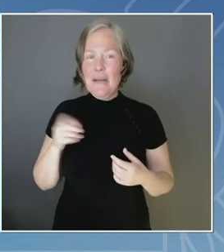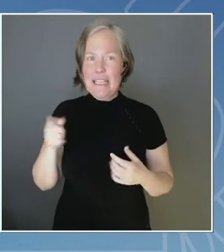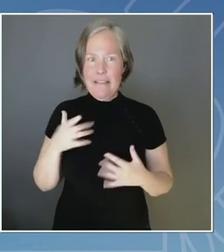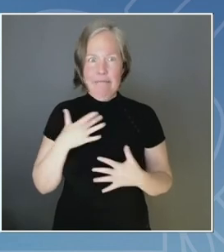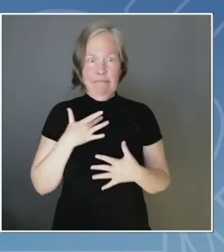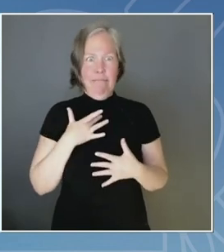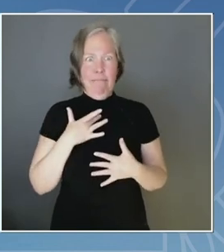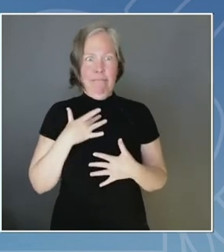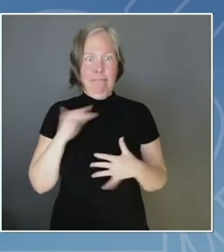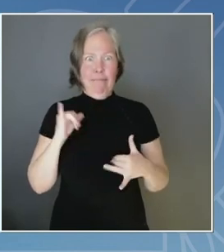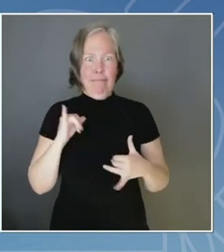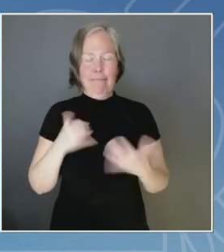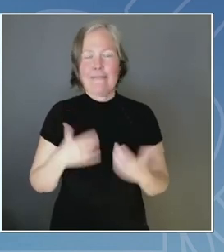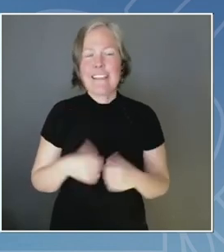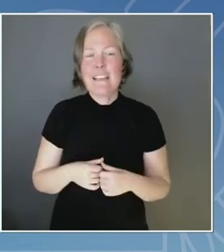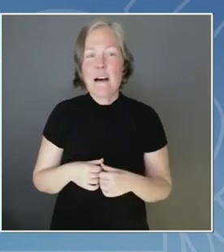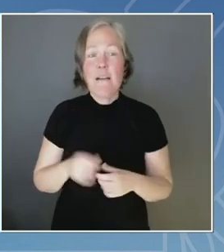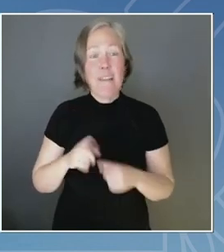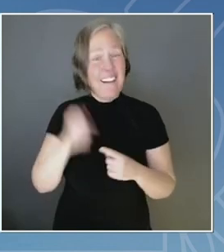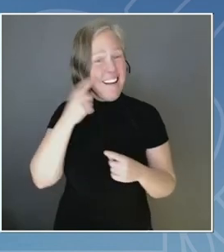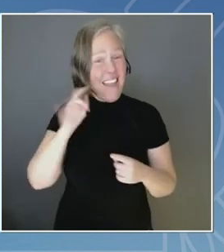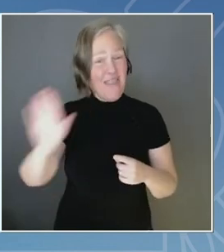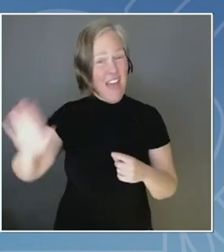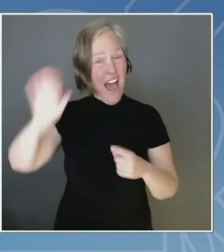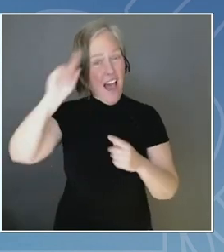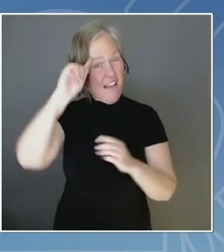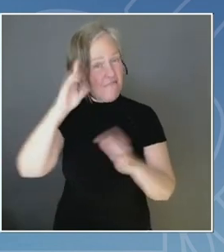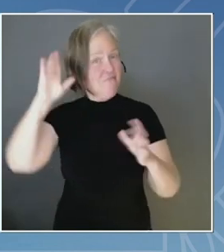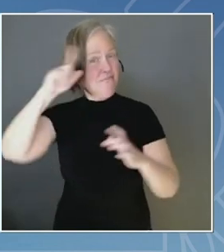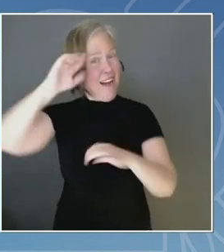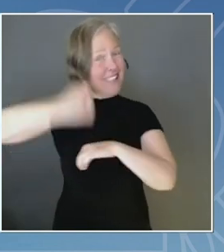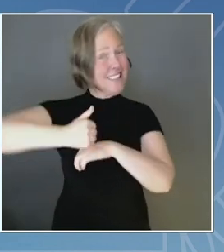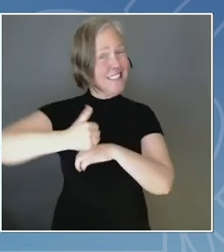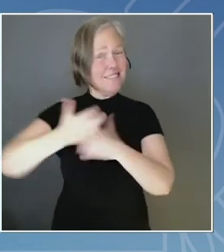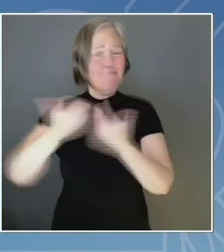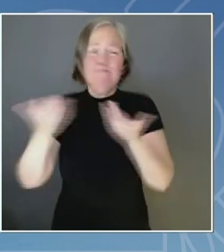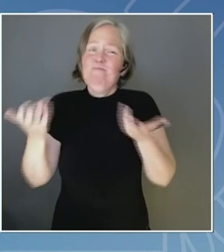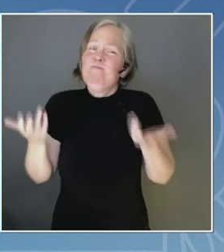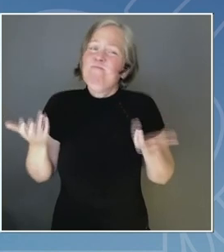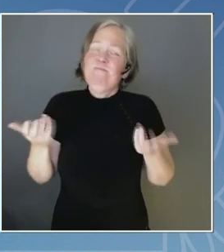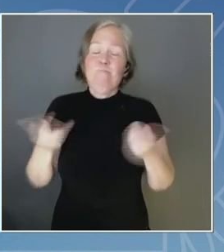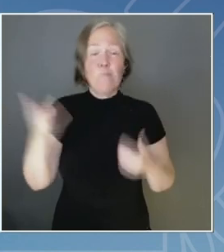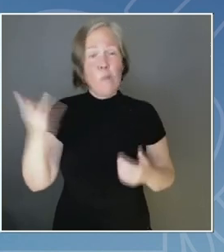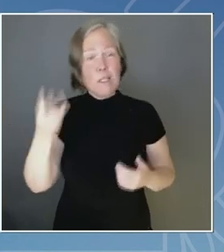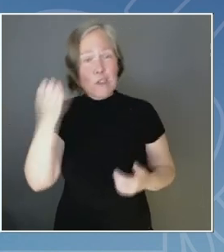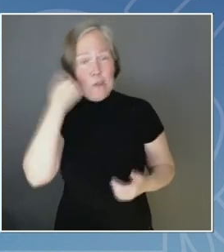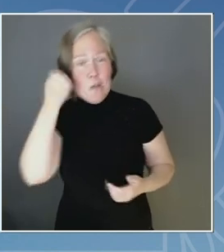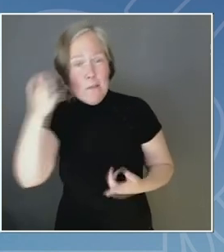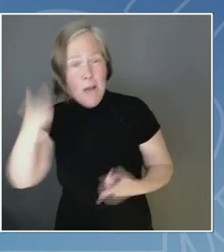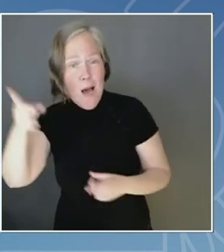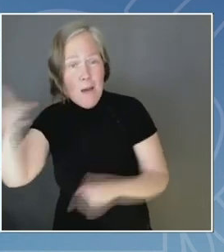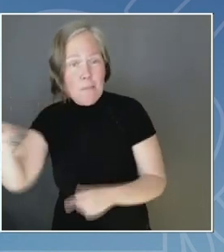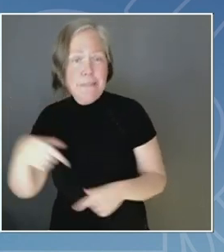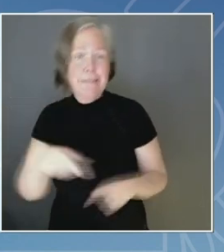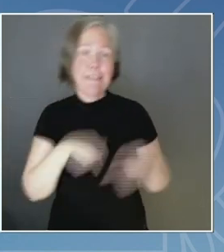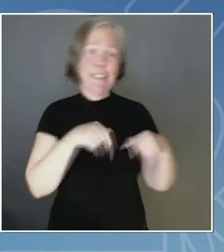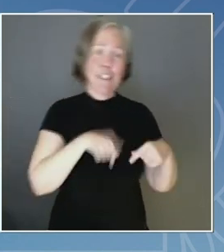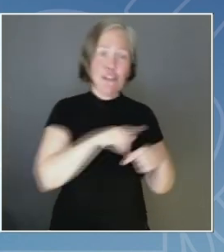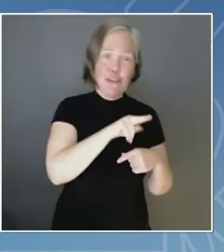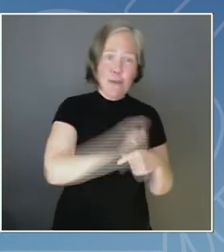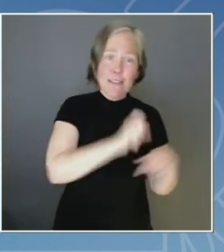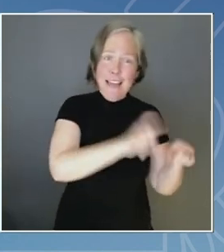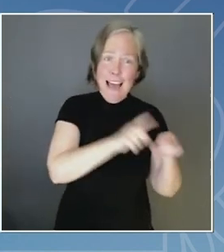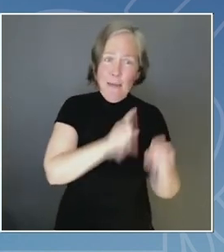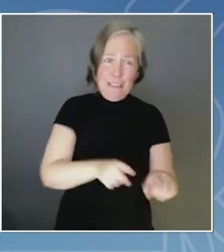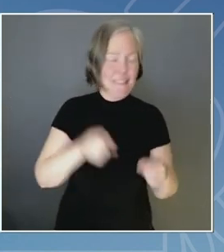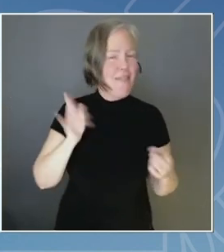he represented a mindset that, whether you're in Western Europe or here in the United States, it represents an